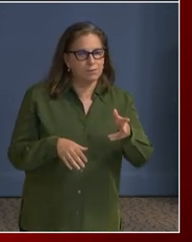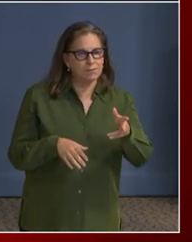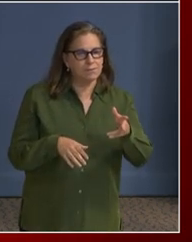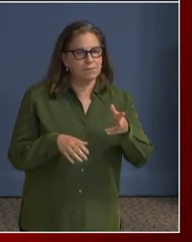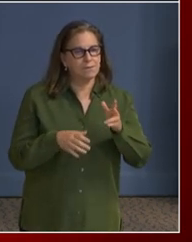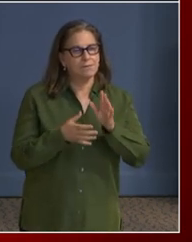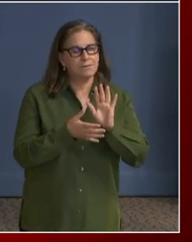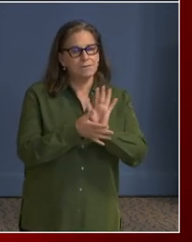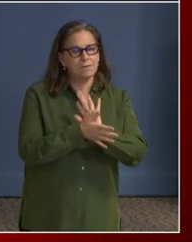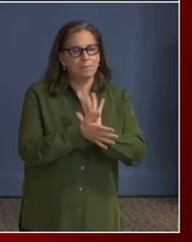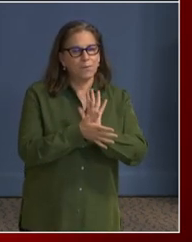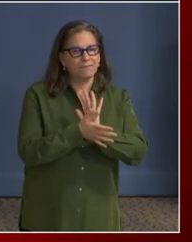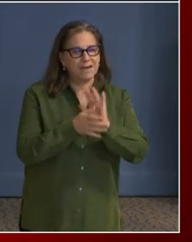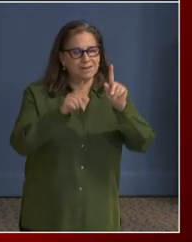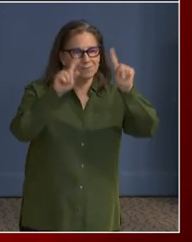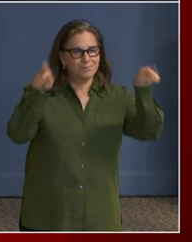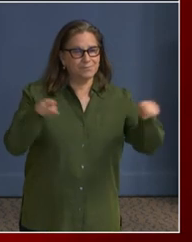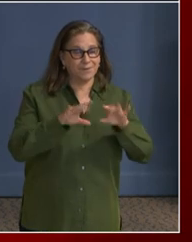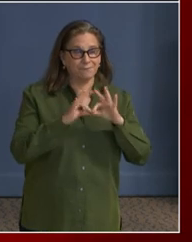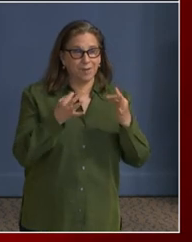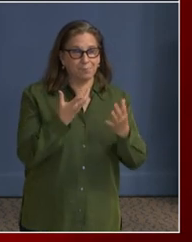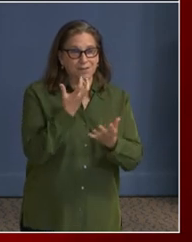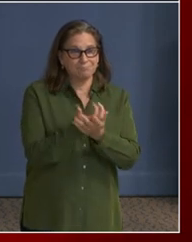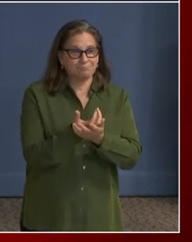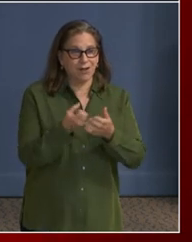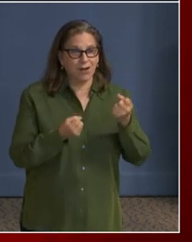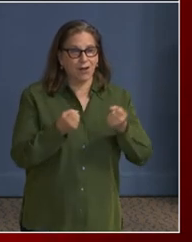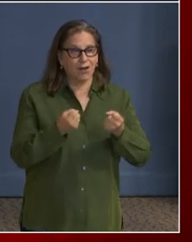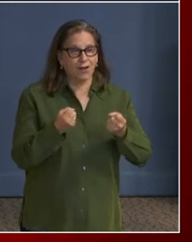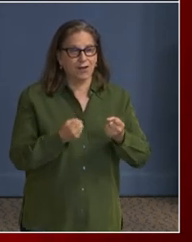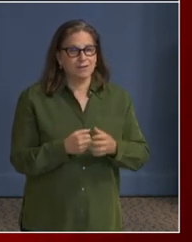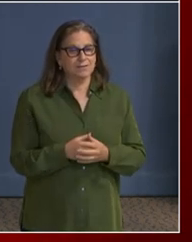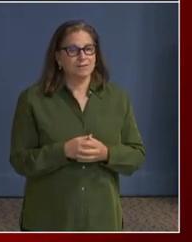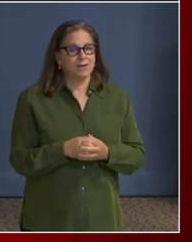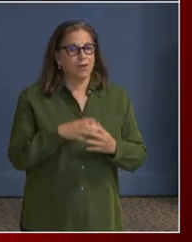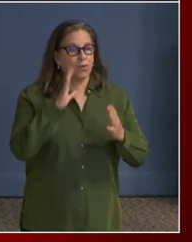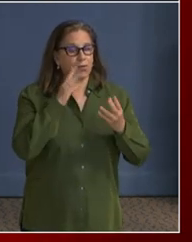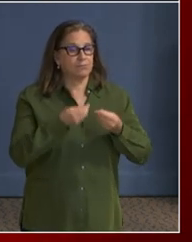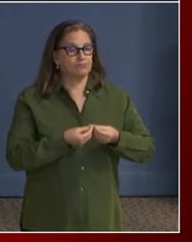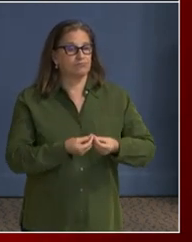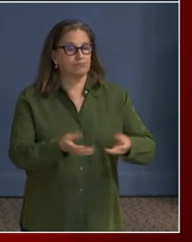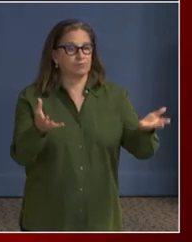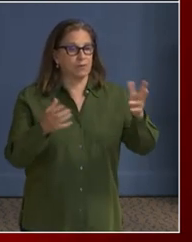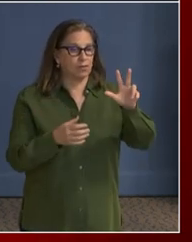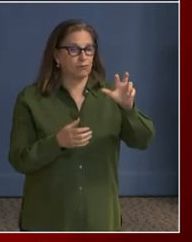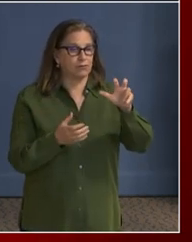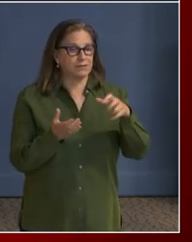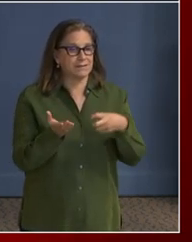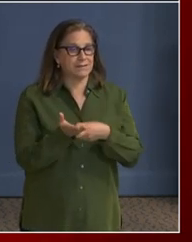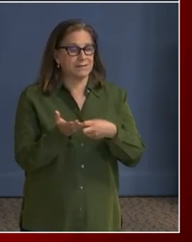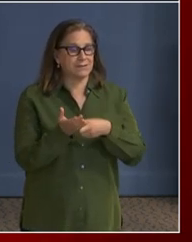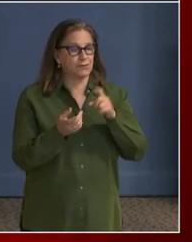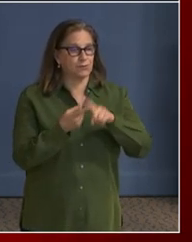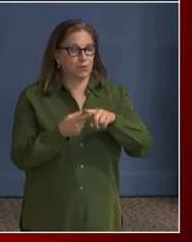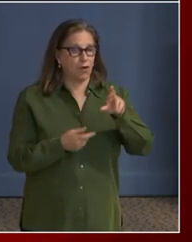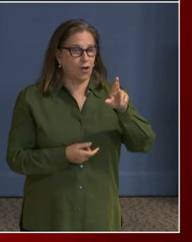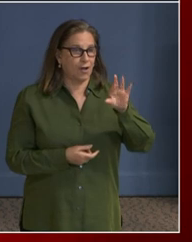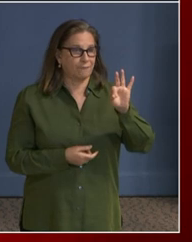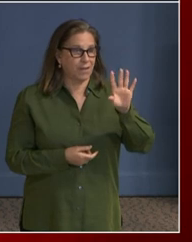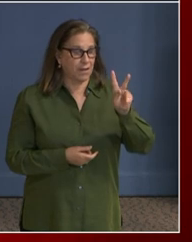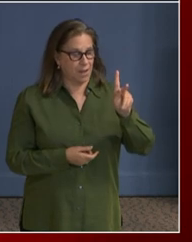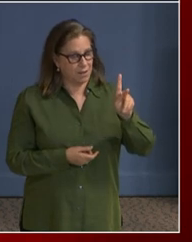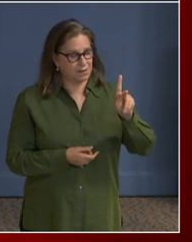giving 300 tickets to DC's healthcare workers to show our appreciation for all that they have done.